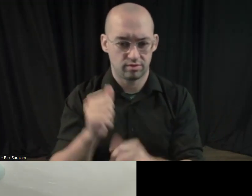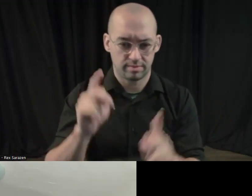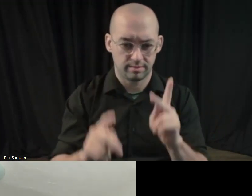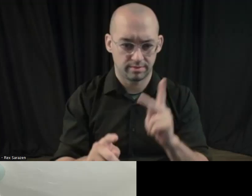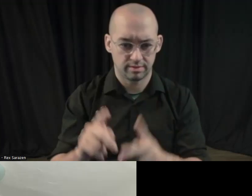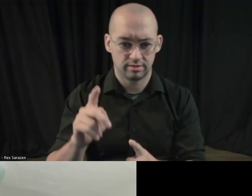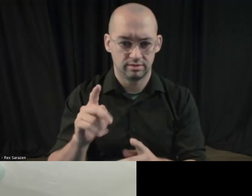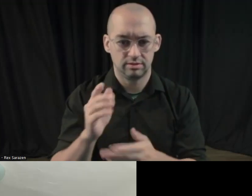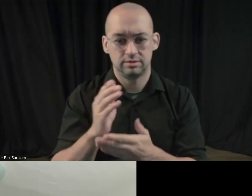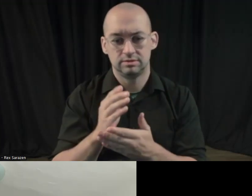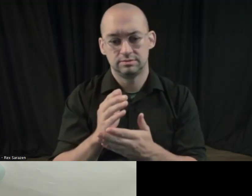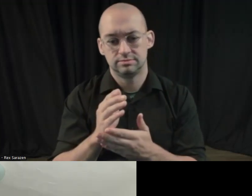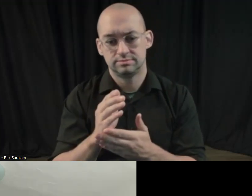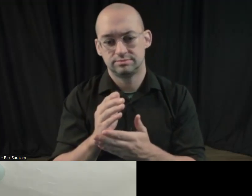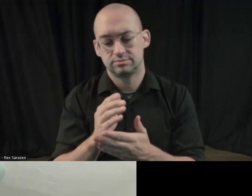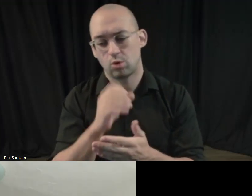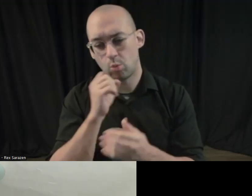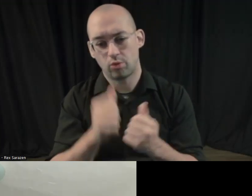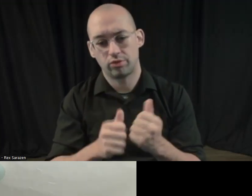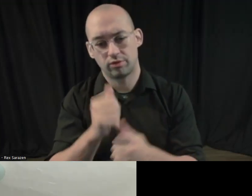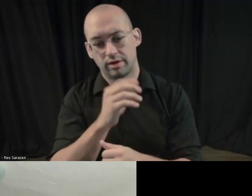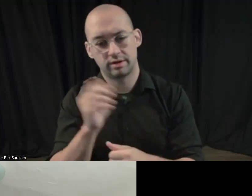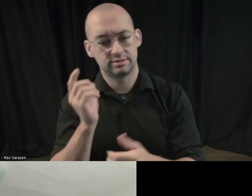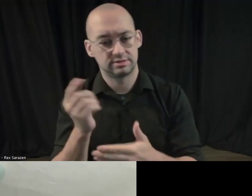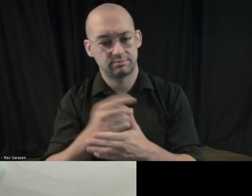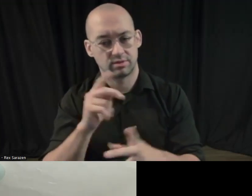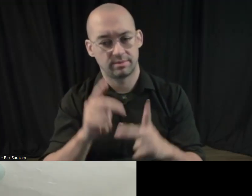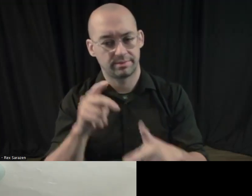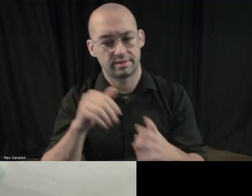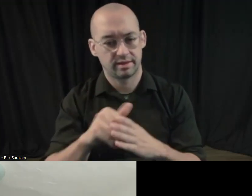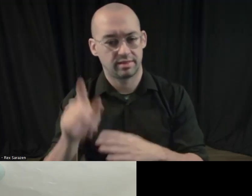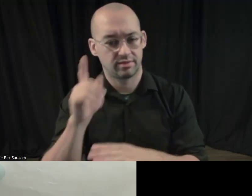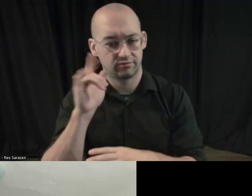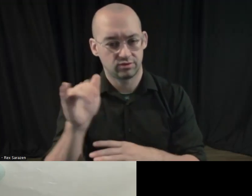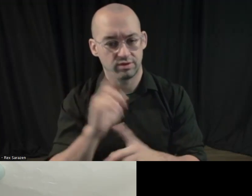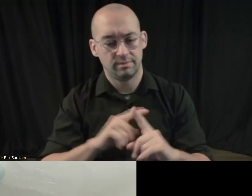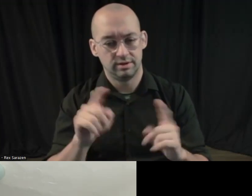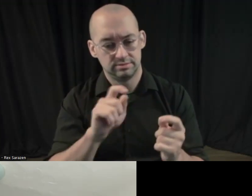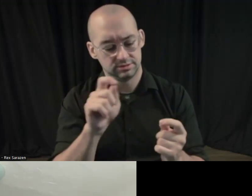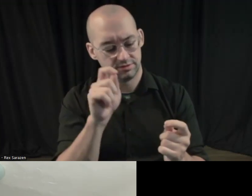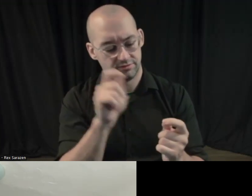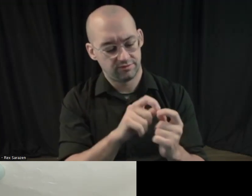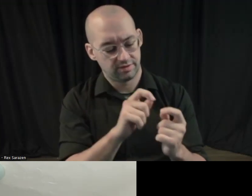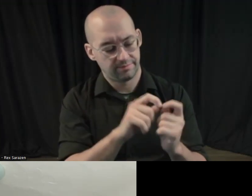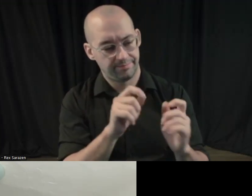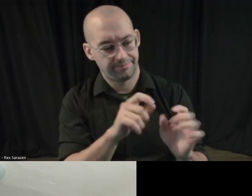sometimes we say older and disabled people in California. But certainly there's specific issues related